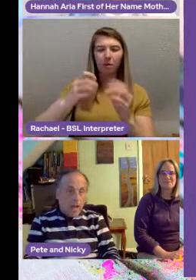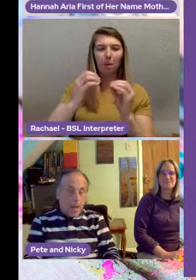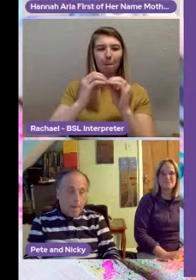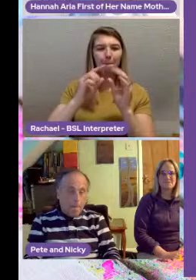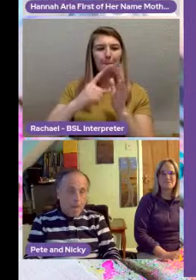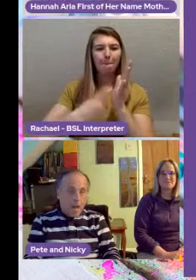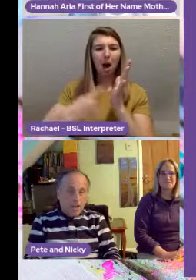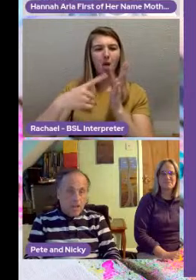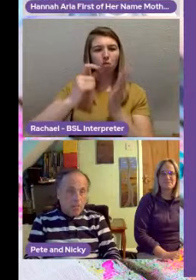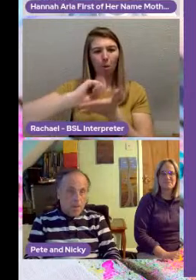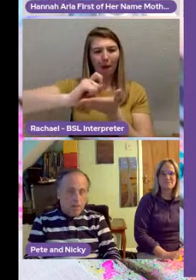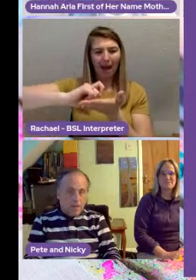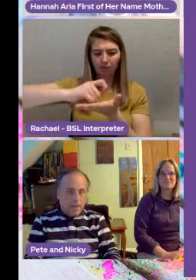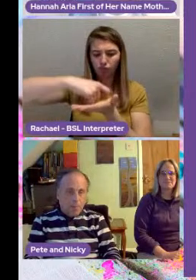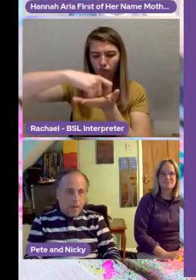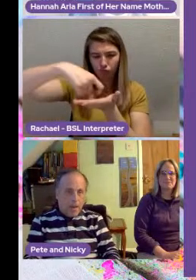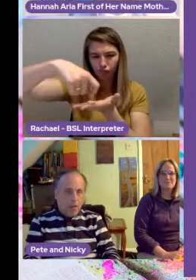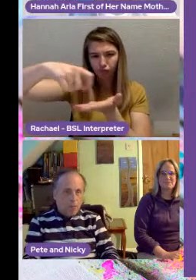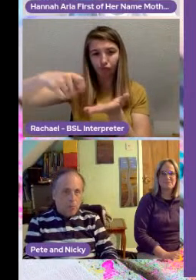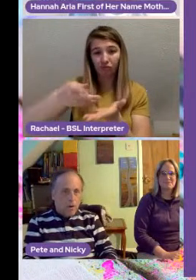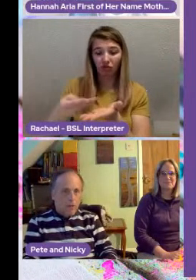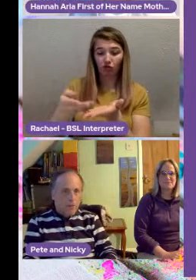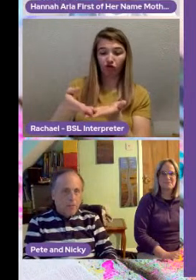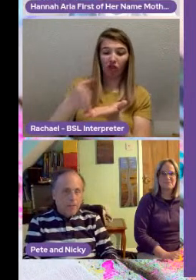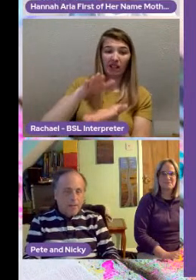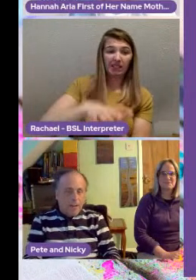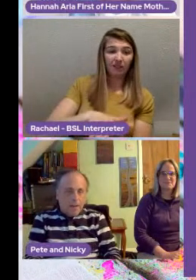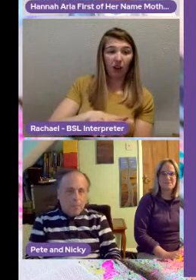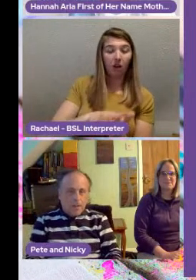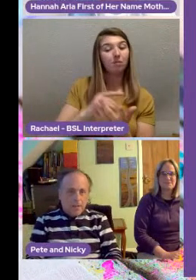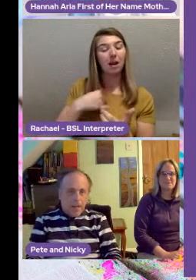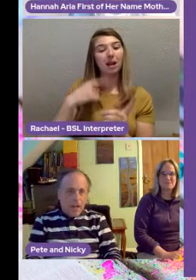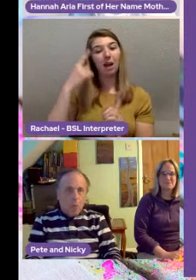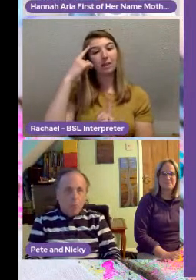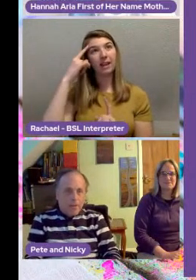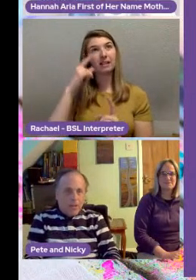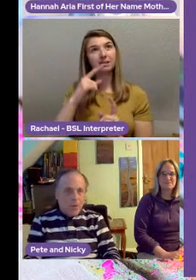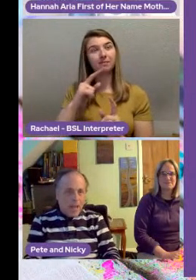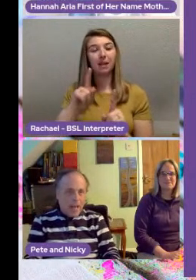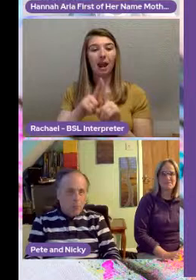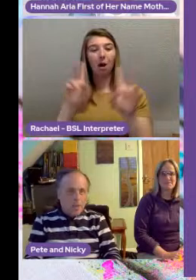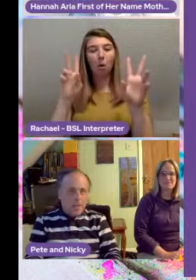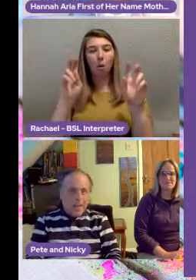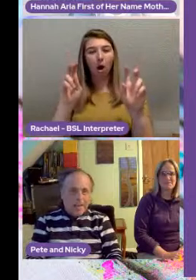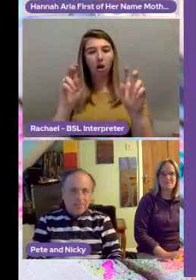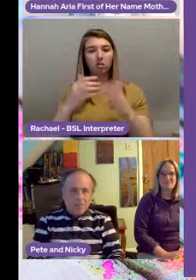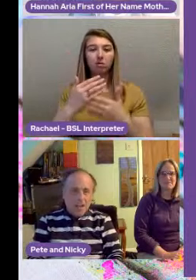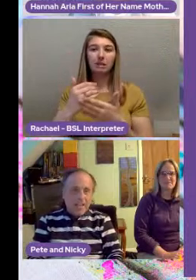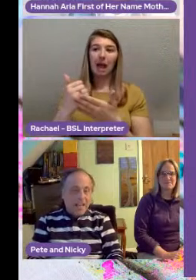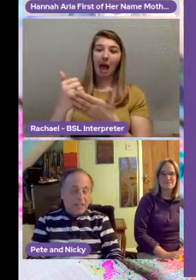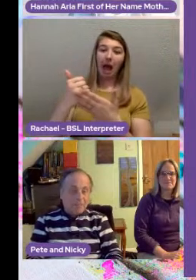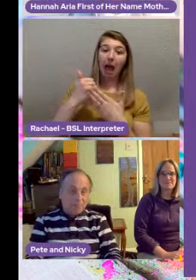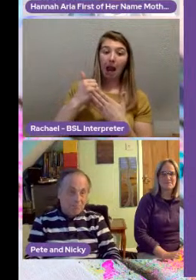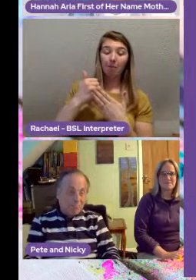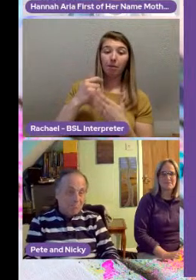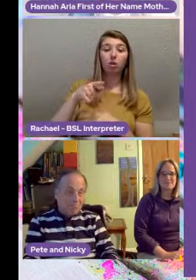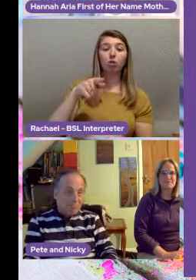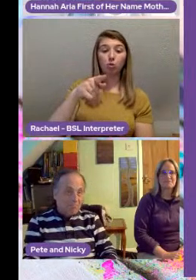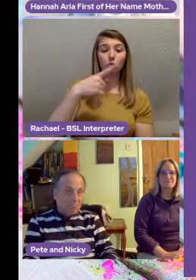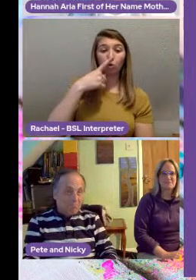image. And it's basically a play on words. Help, you can, we can, I